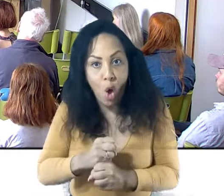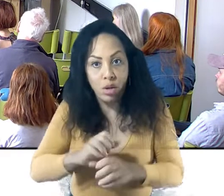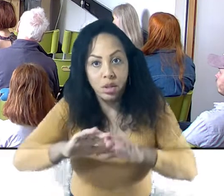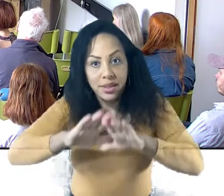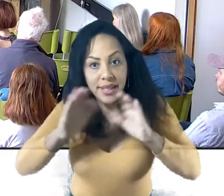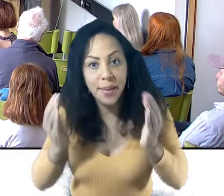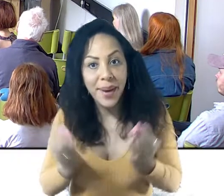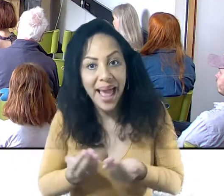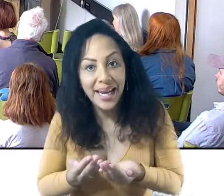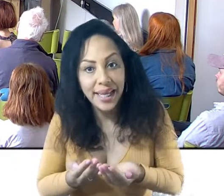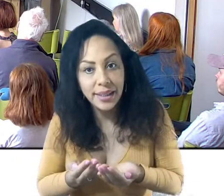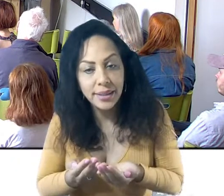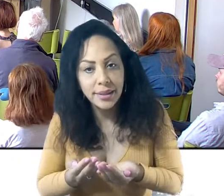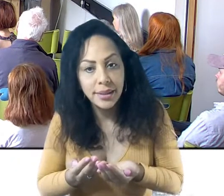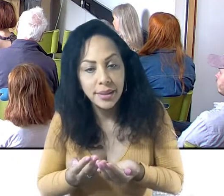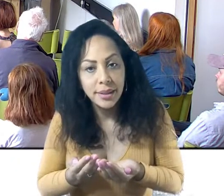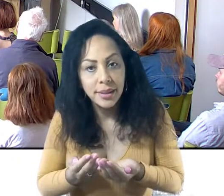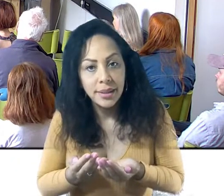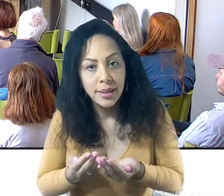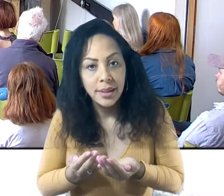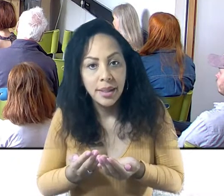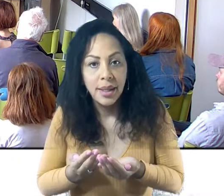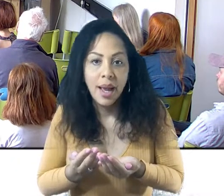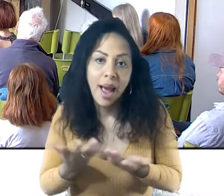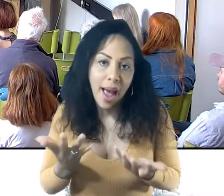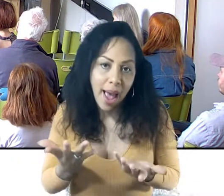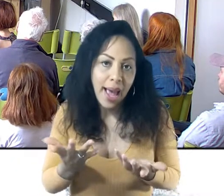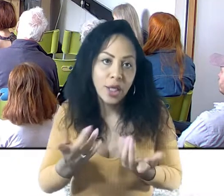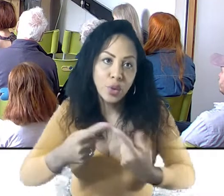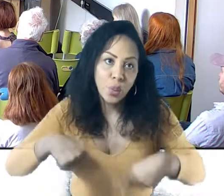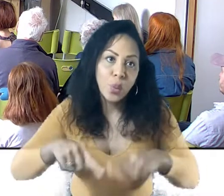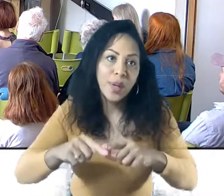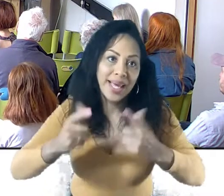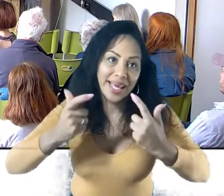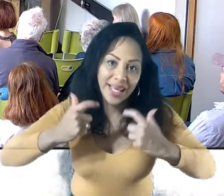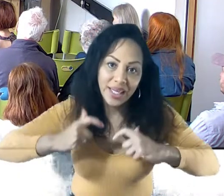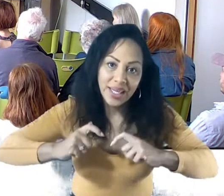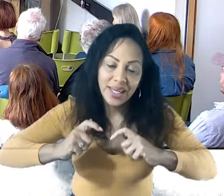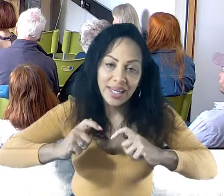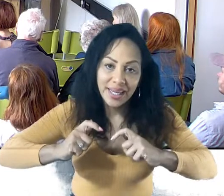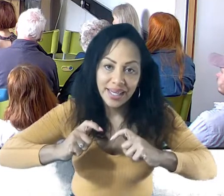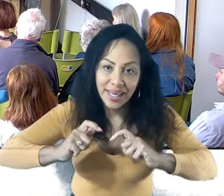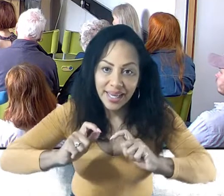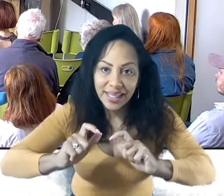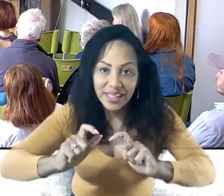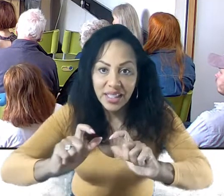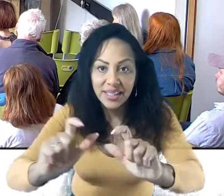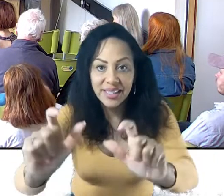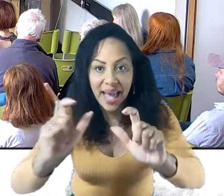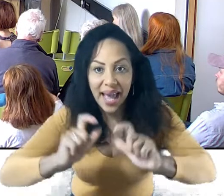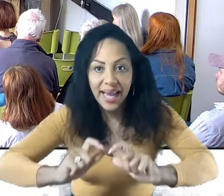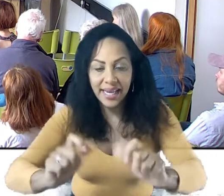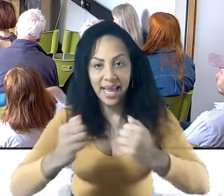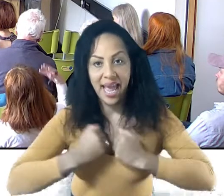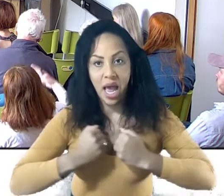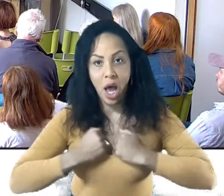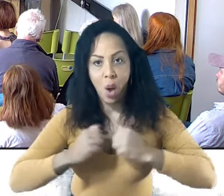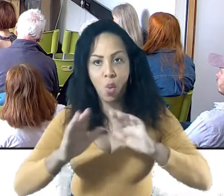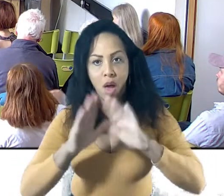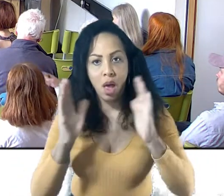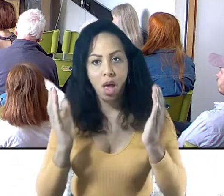can sustain us? Yeah, totally. So I suppose, and then talking about the kind of the